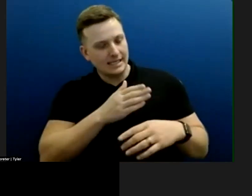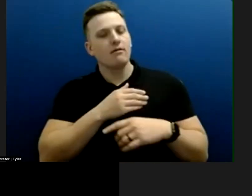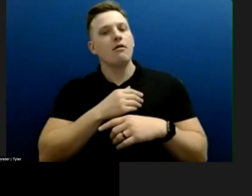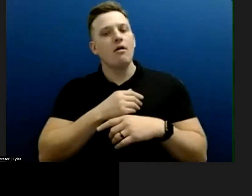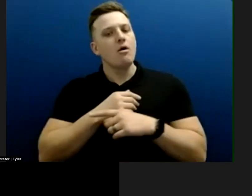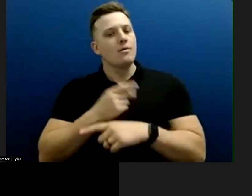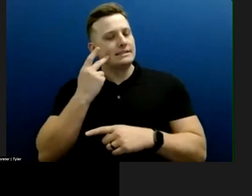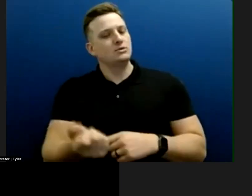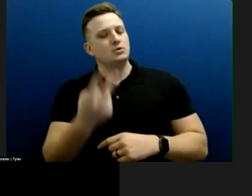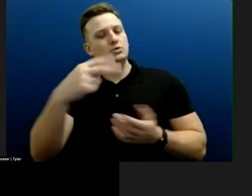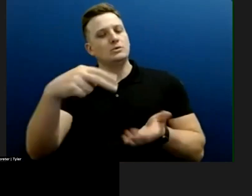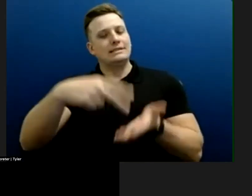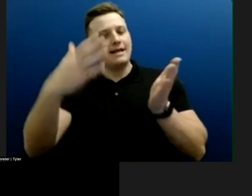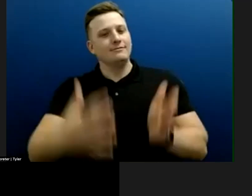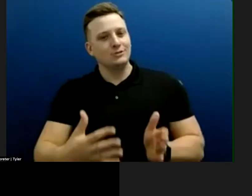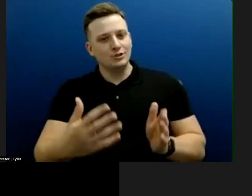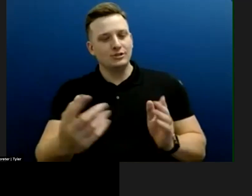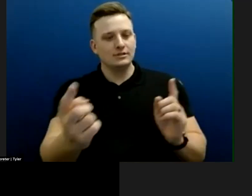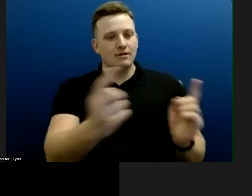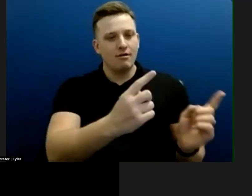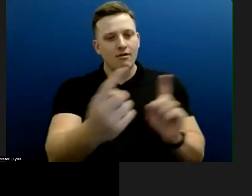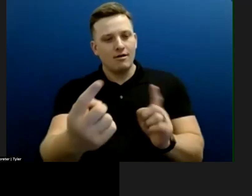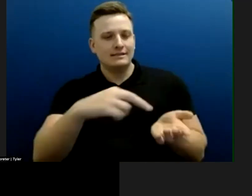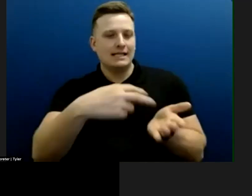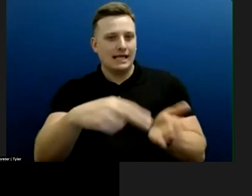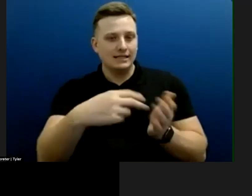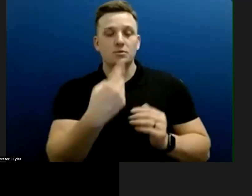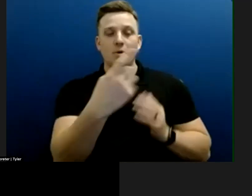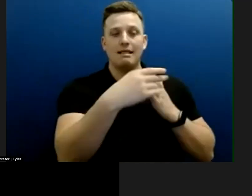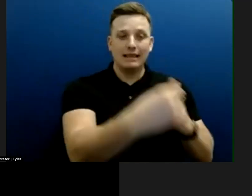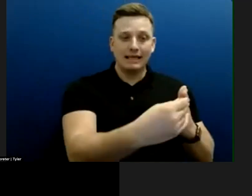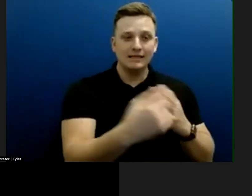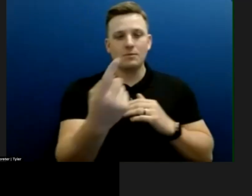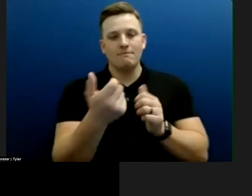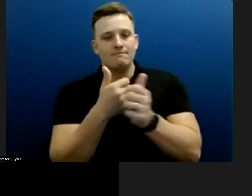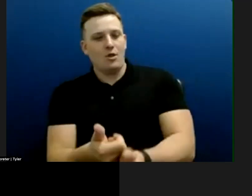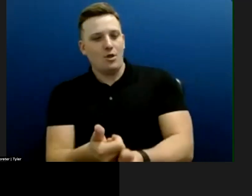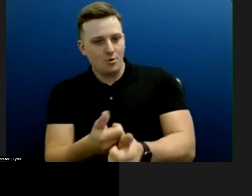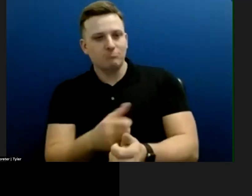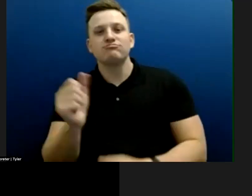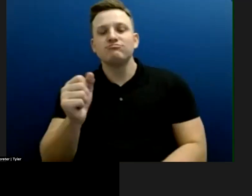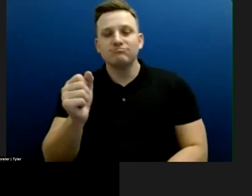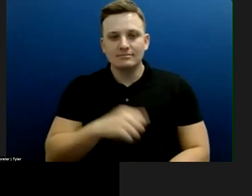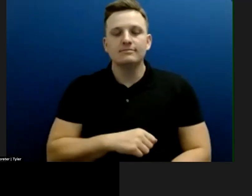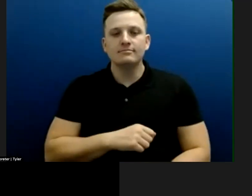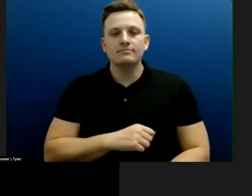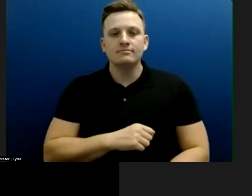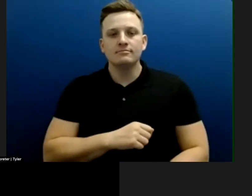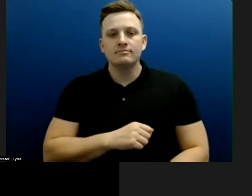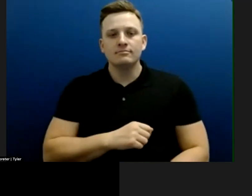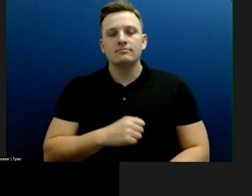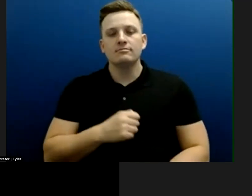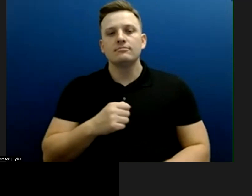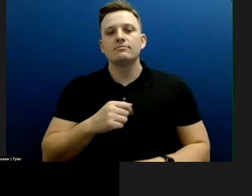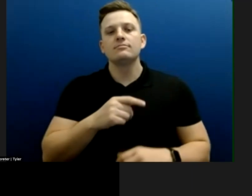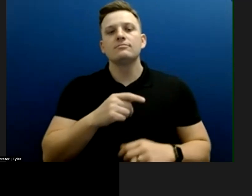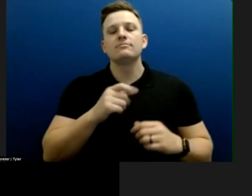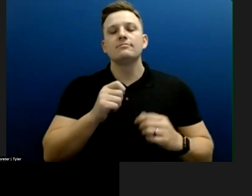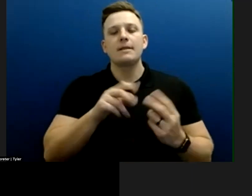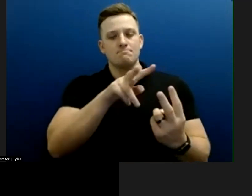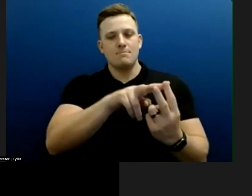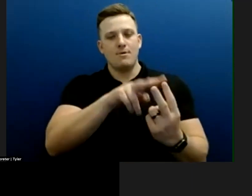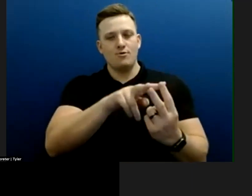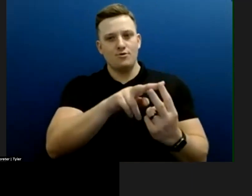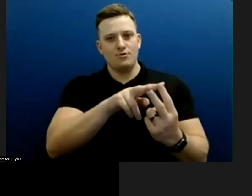excellent. Yes, one is leading and one is following. How does the leading and interaction from the partner